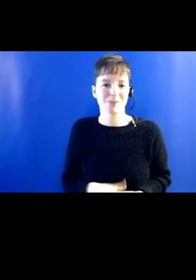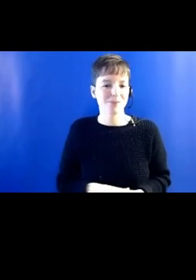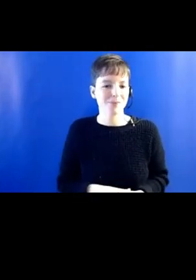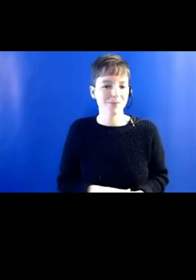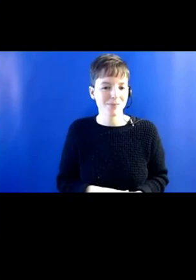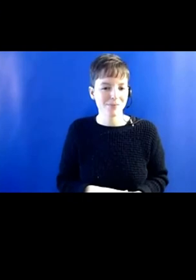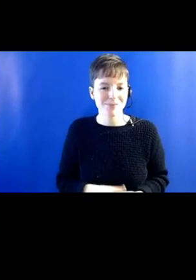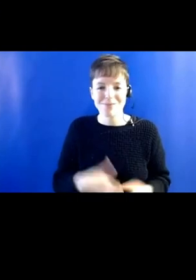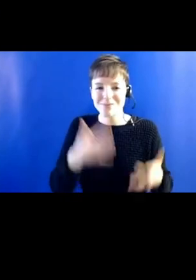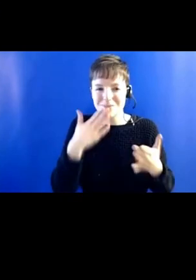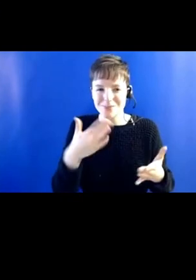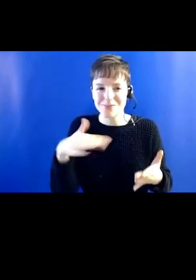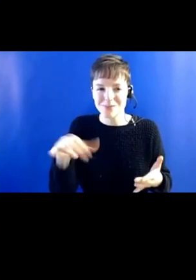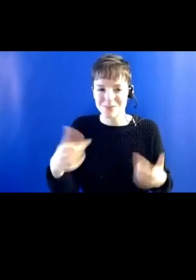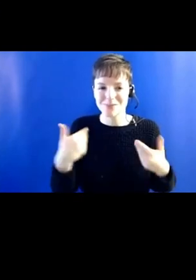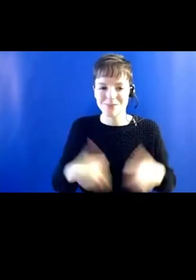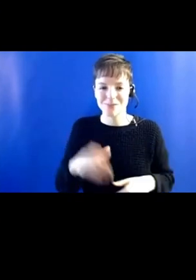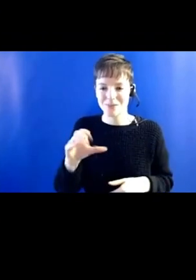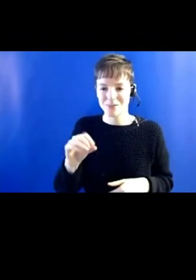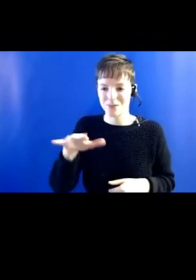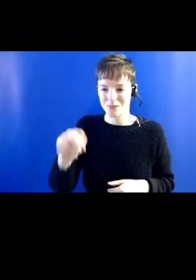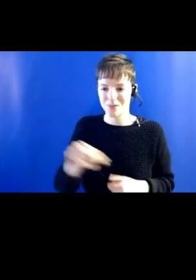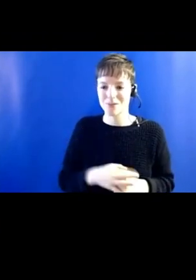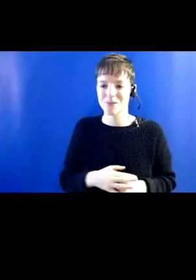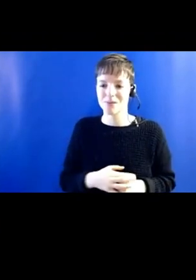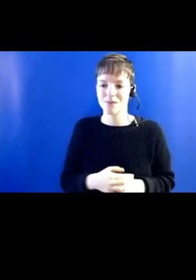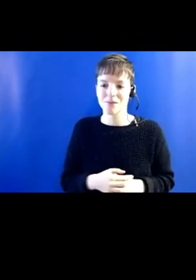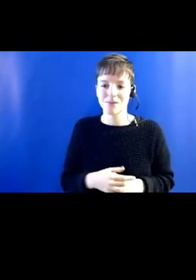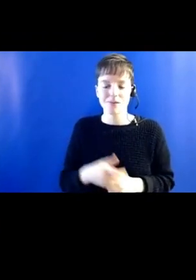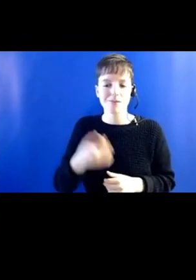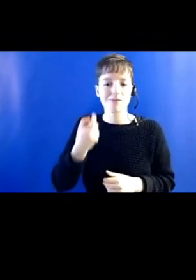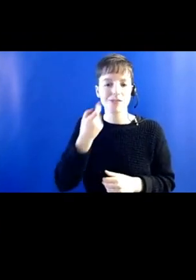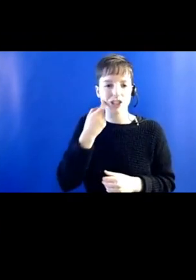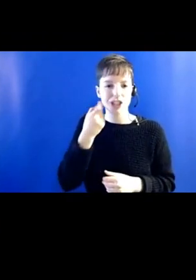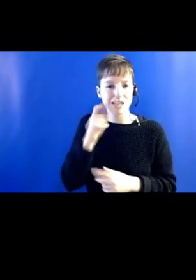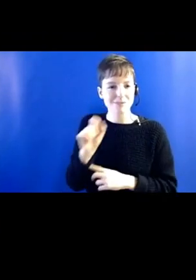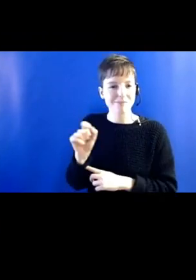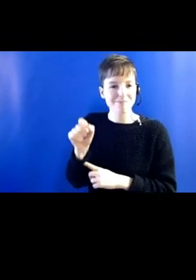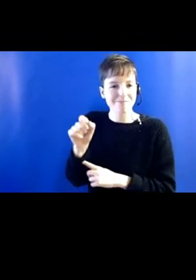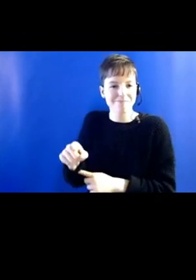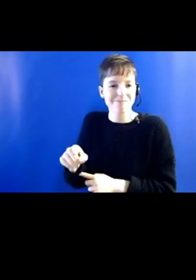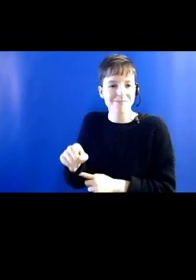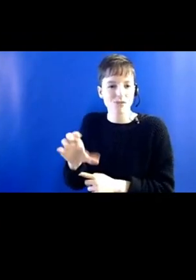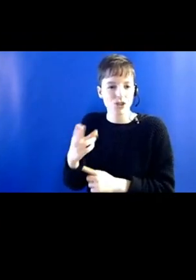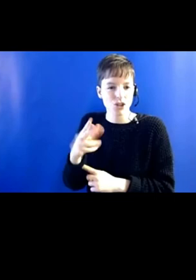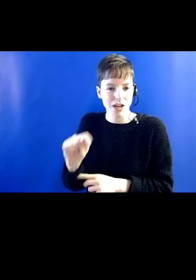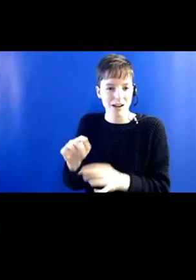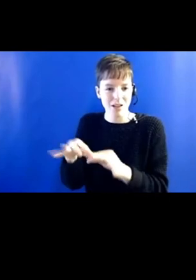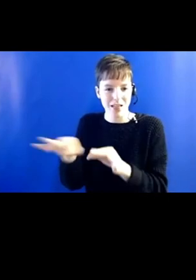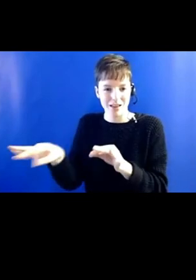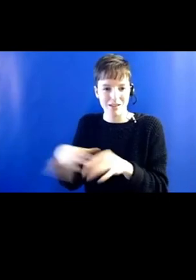Thank you so much, Ayaka. This is Corinne. I'm just posting a link in chat.